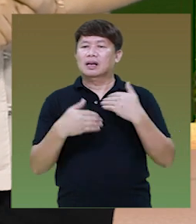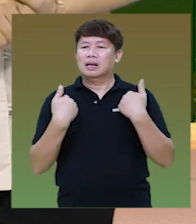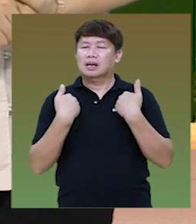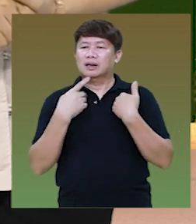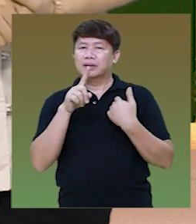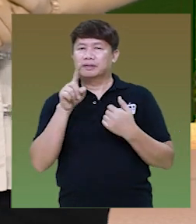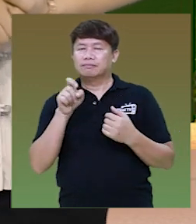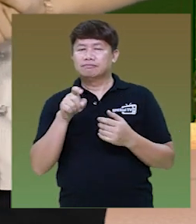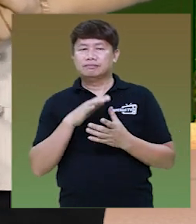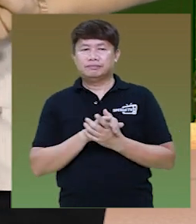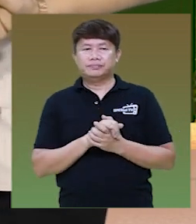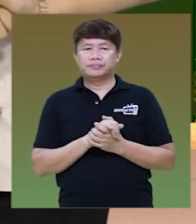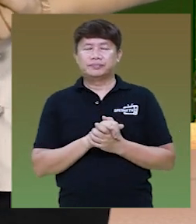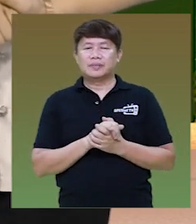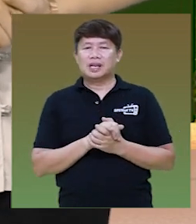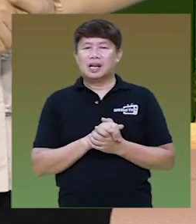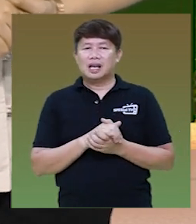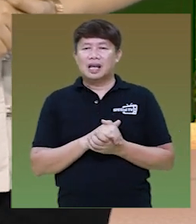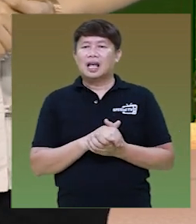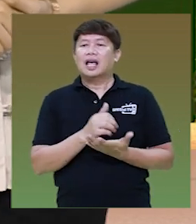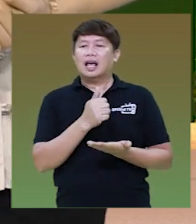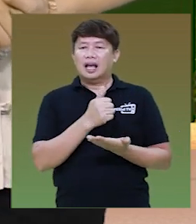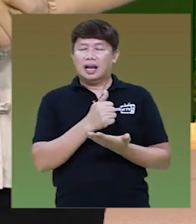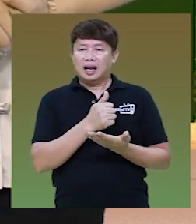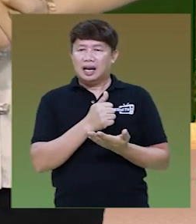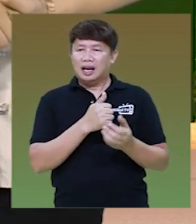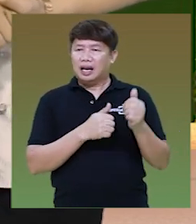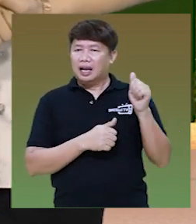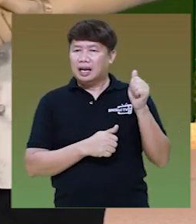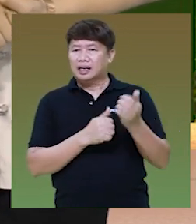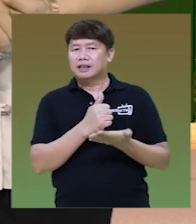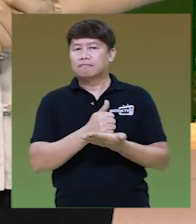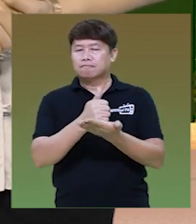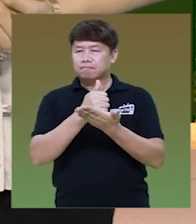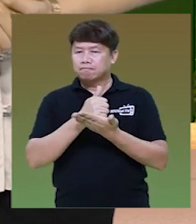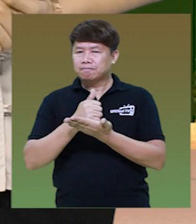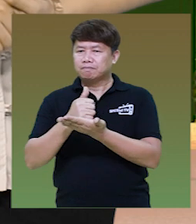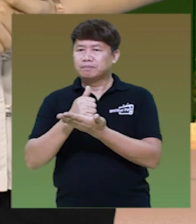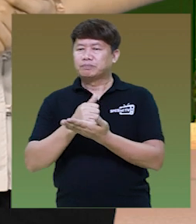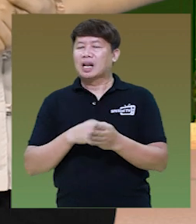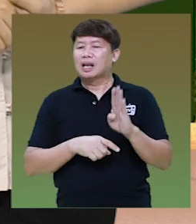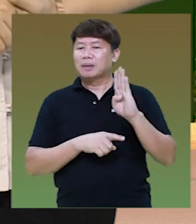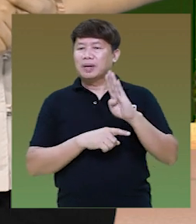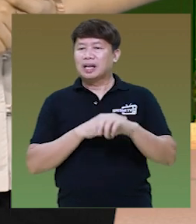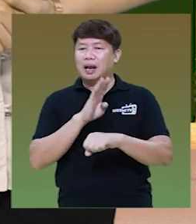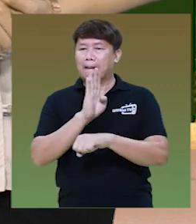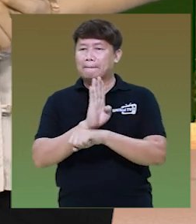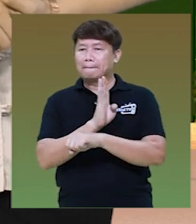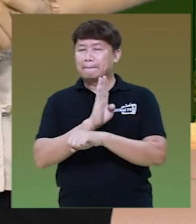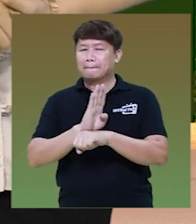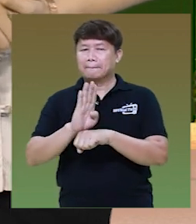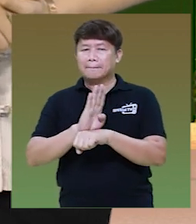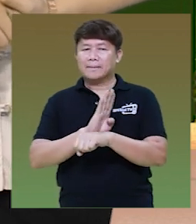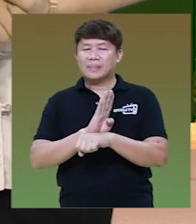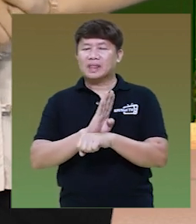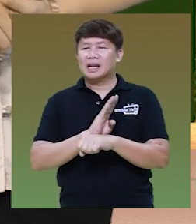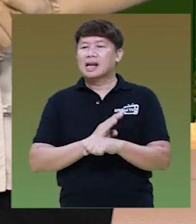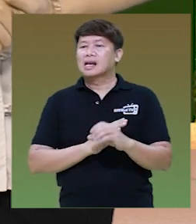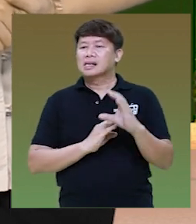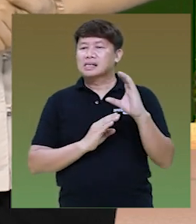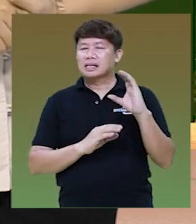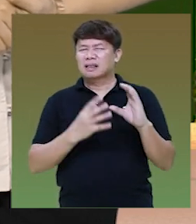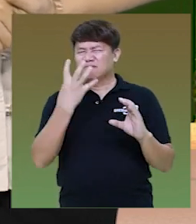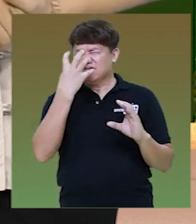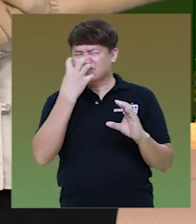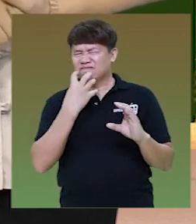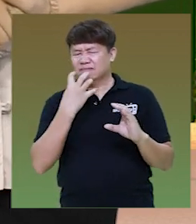had? A. Helpful. B. Busy. C.